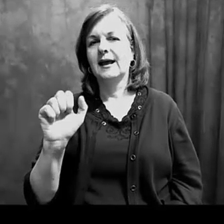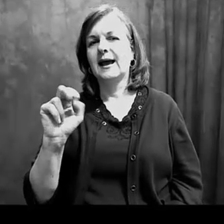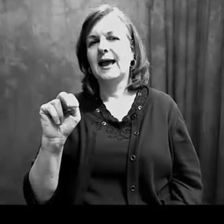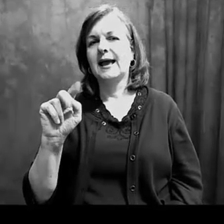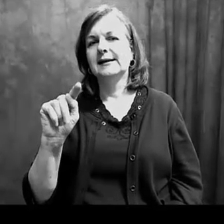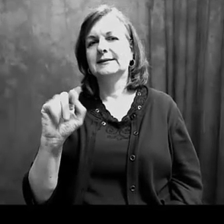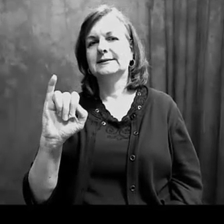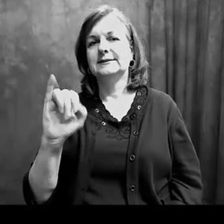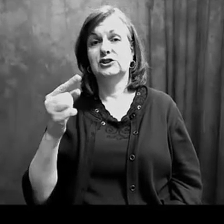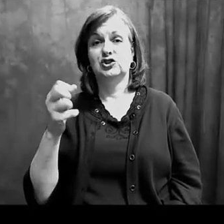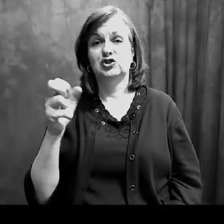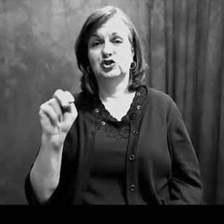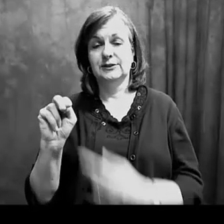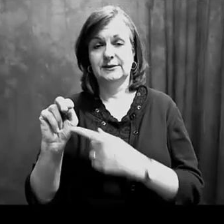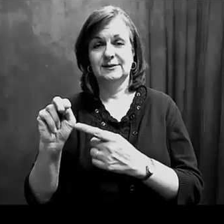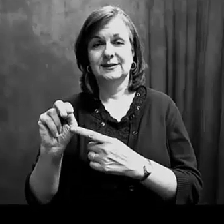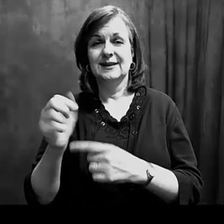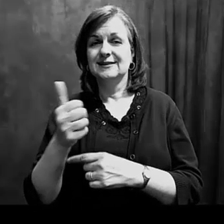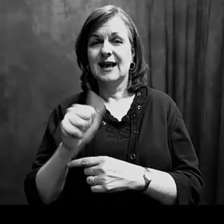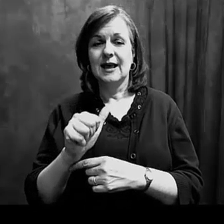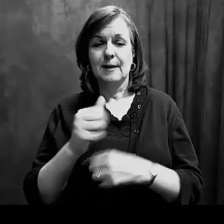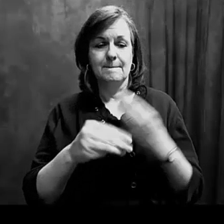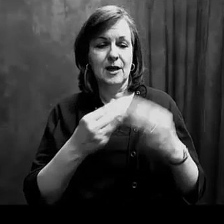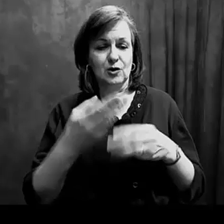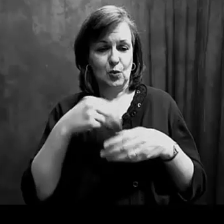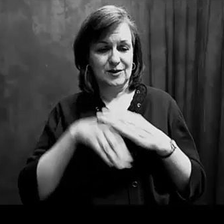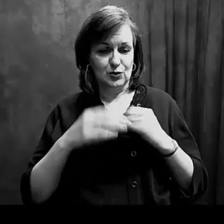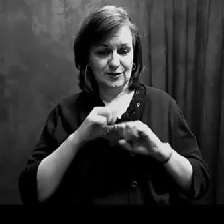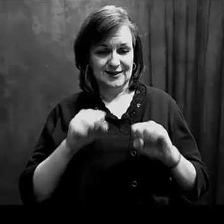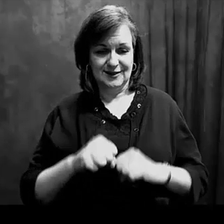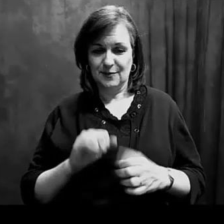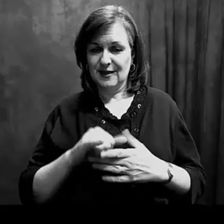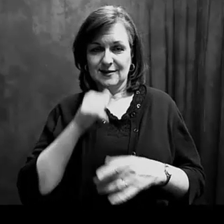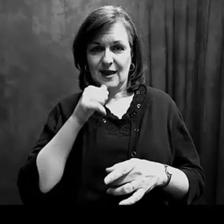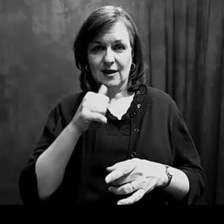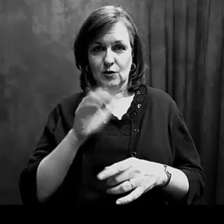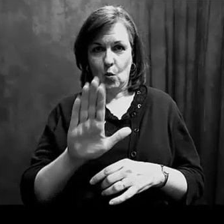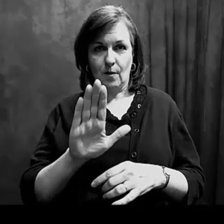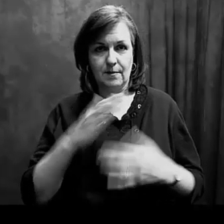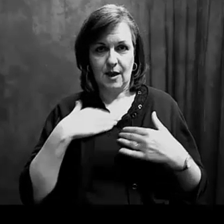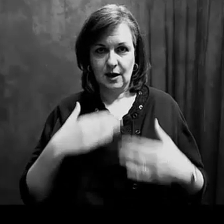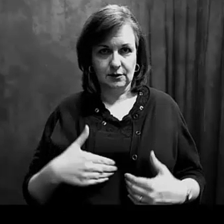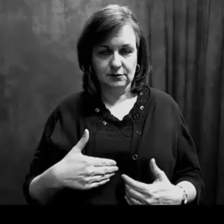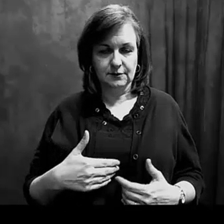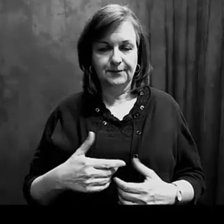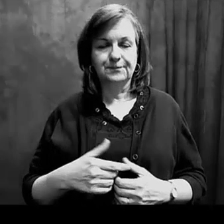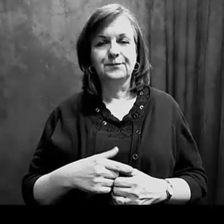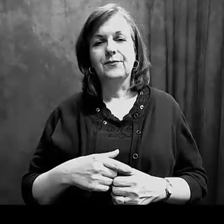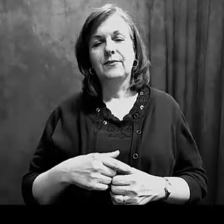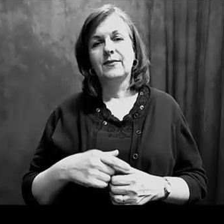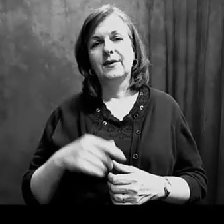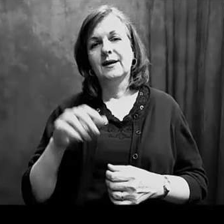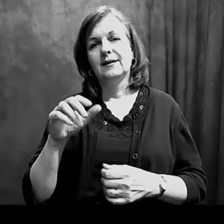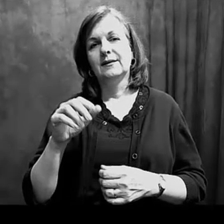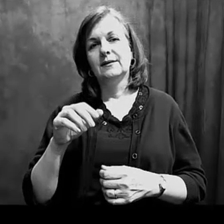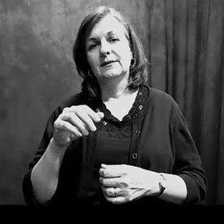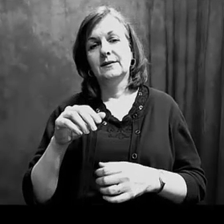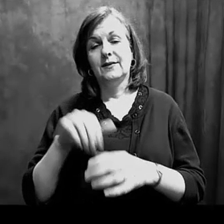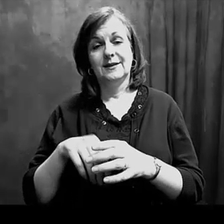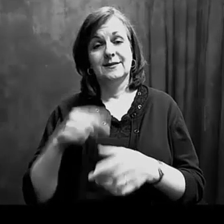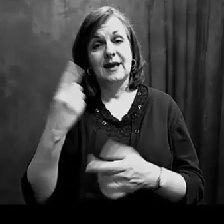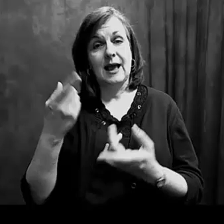Antigens, remember we said, are any foreign molecule that comes into your system, and when we look at these, we said this